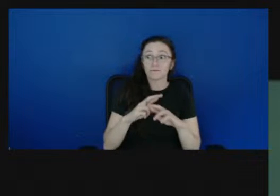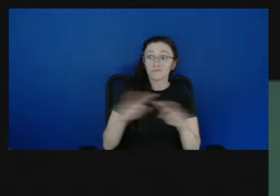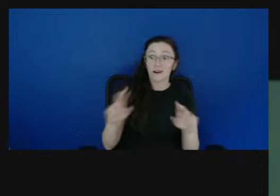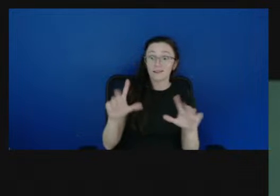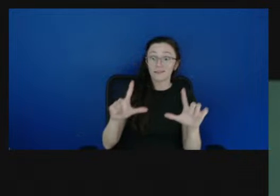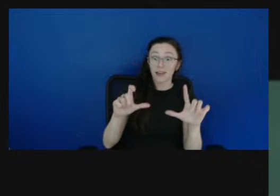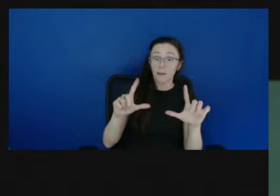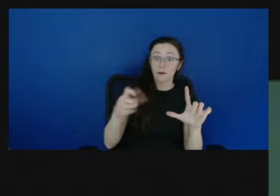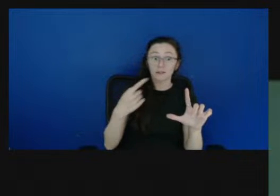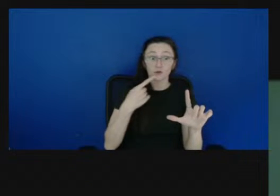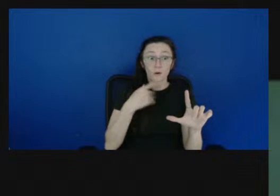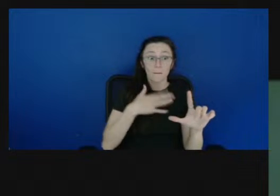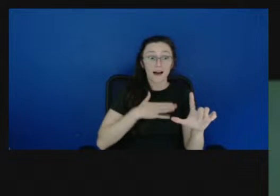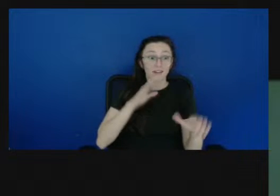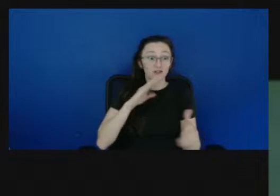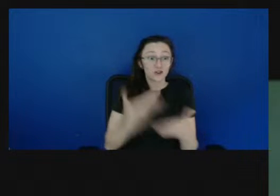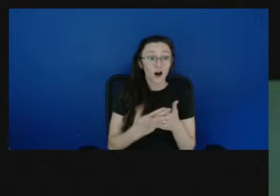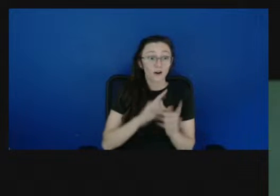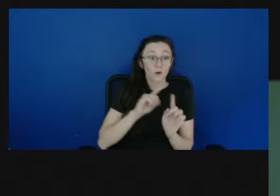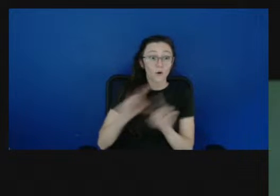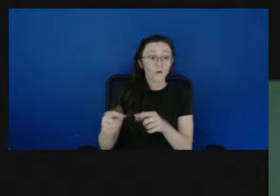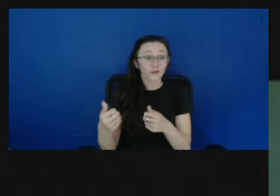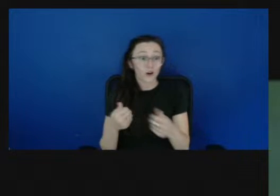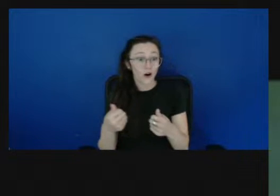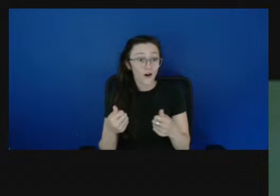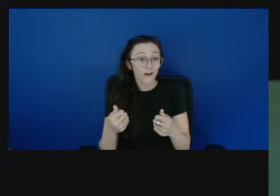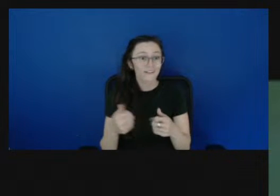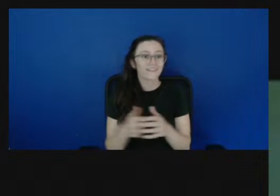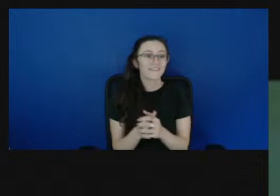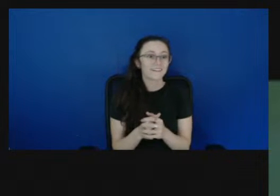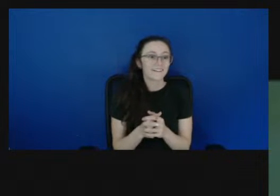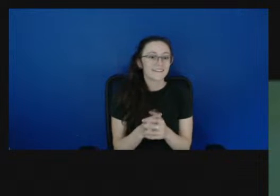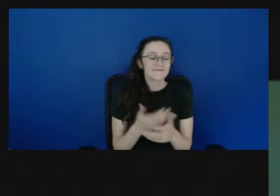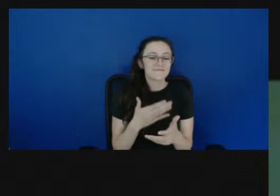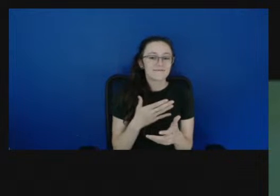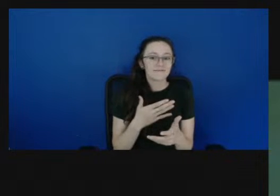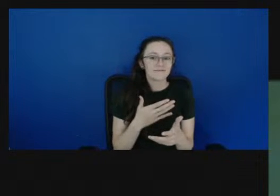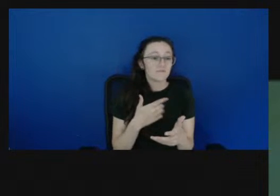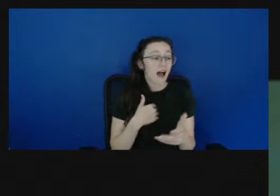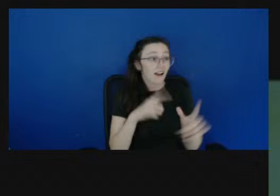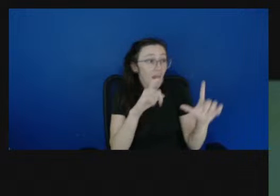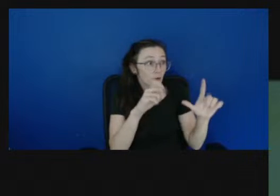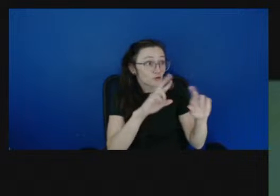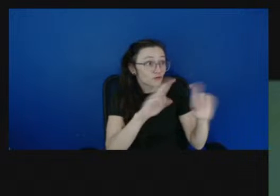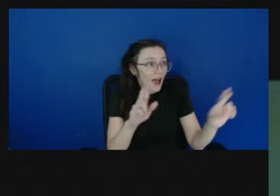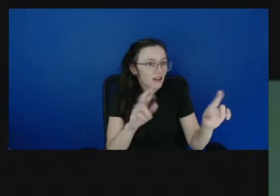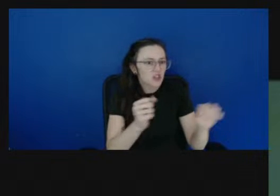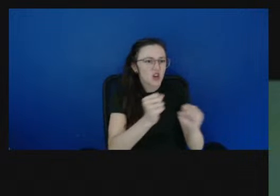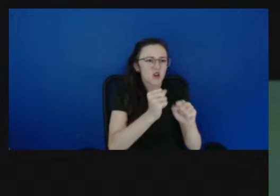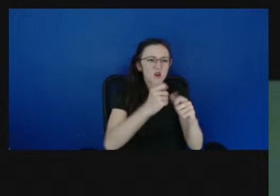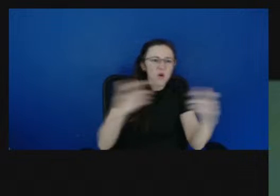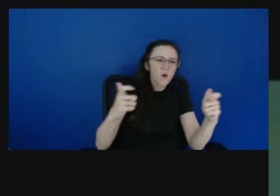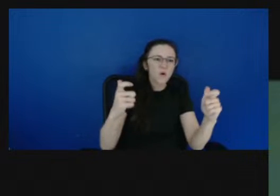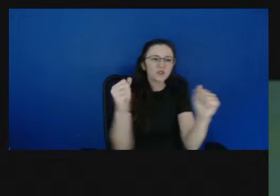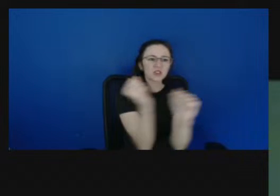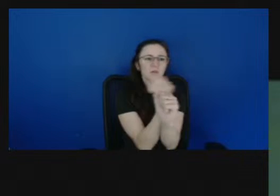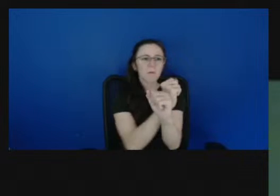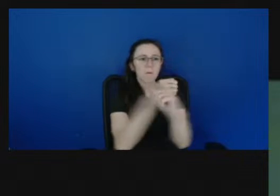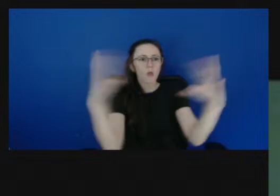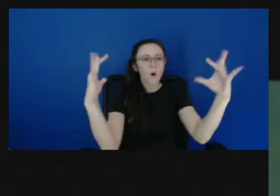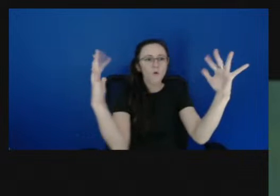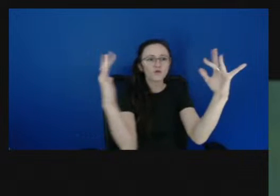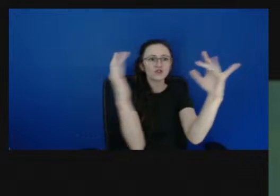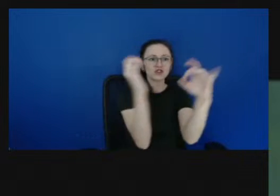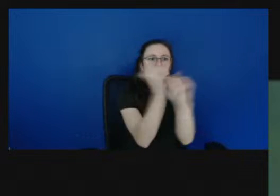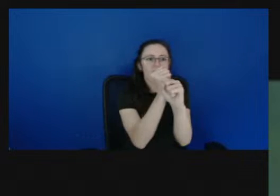get in the car. My camera was no sooner ready than there was a great explosion. Vast volume of smoke was shot in the air.